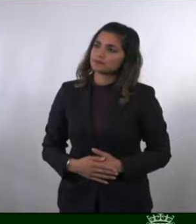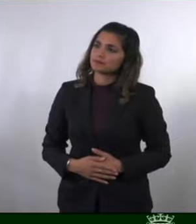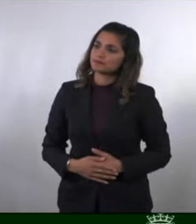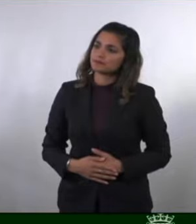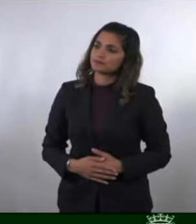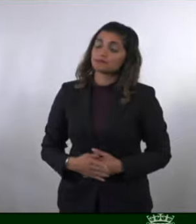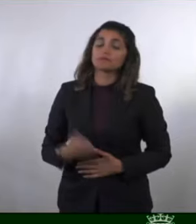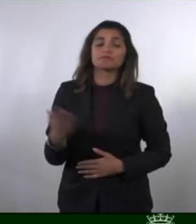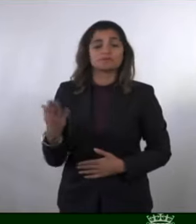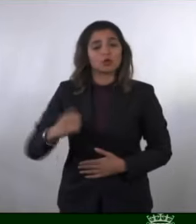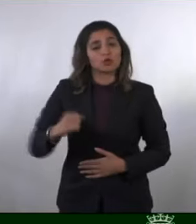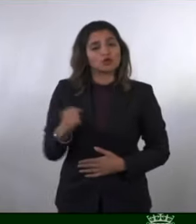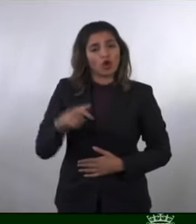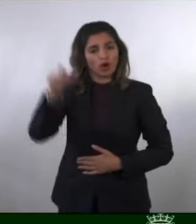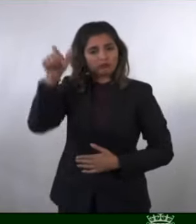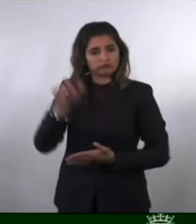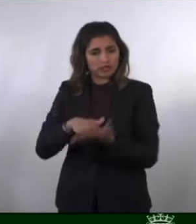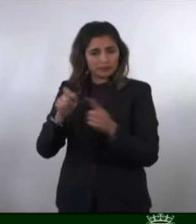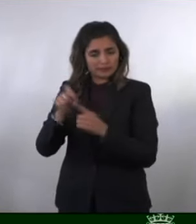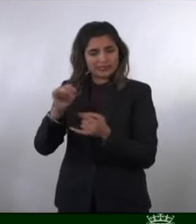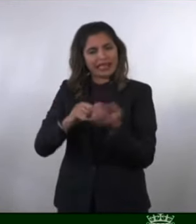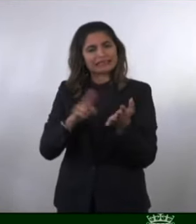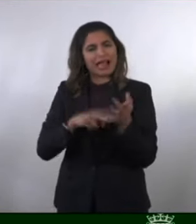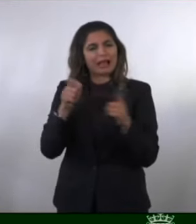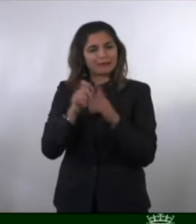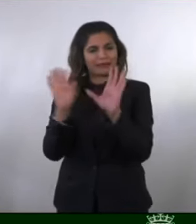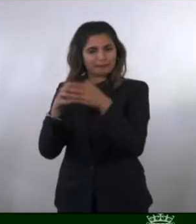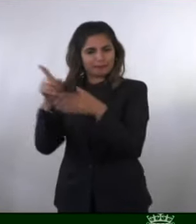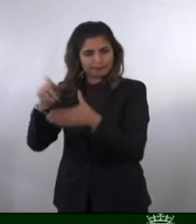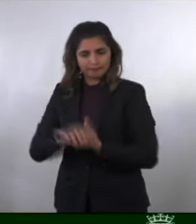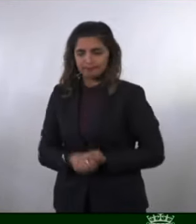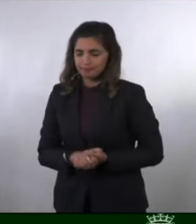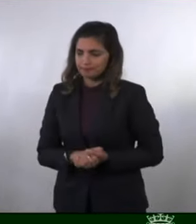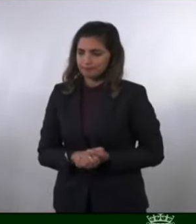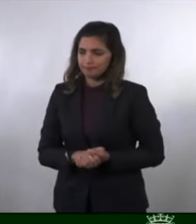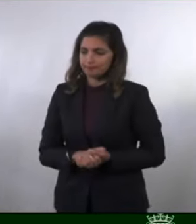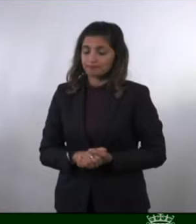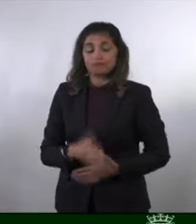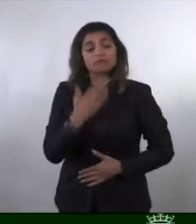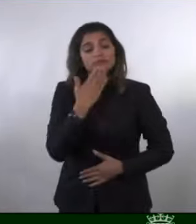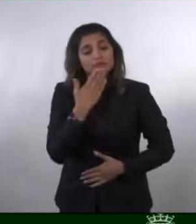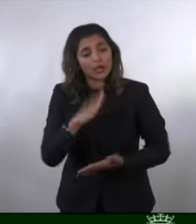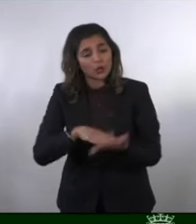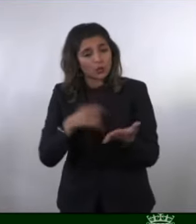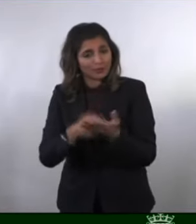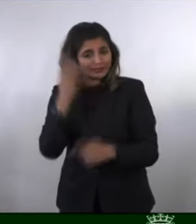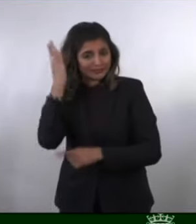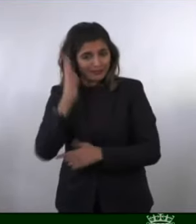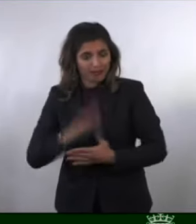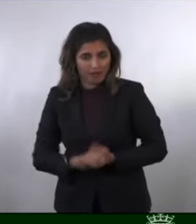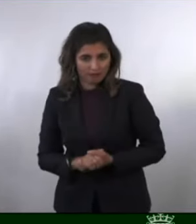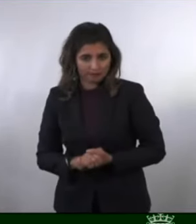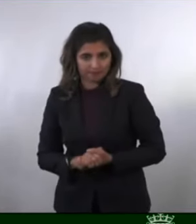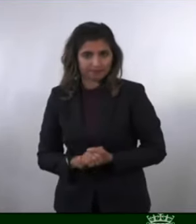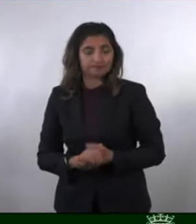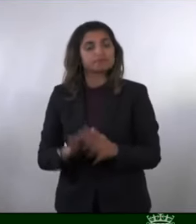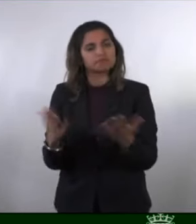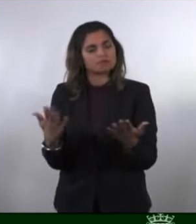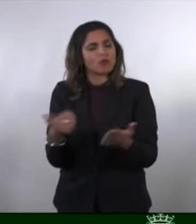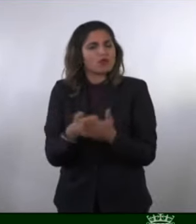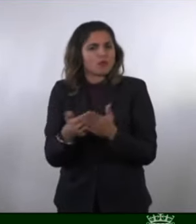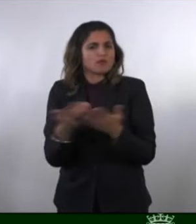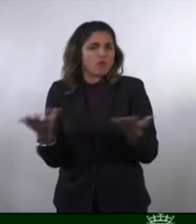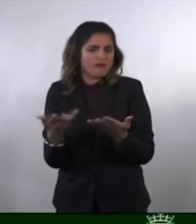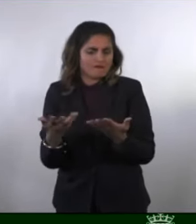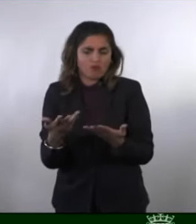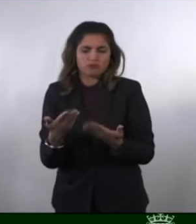Speaker. One of the issues that's not stated often enough is to thank the public sector